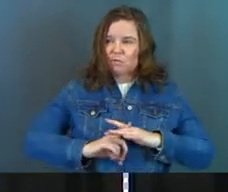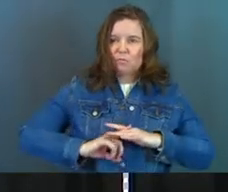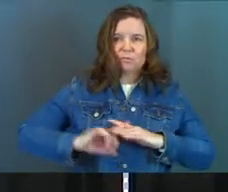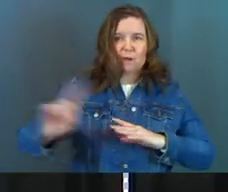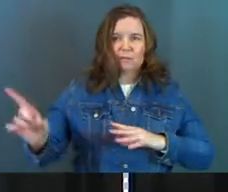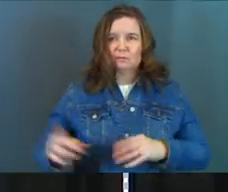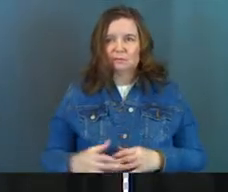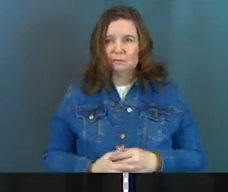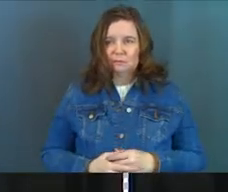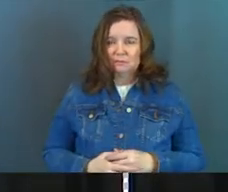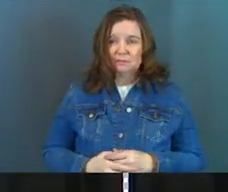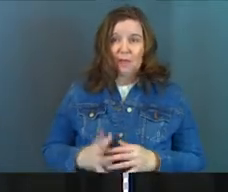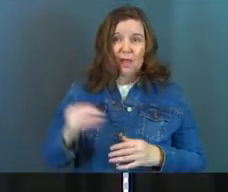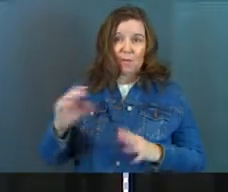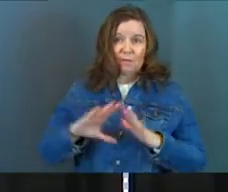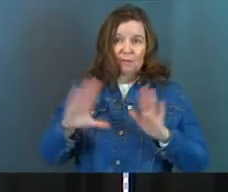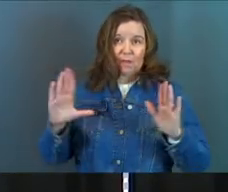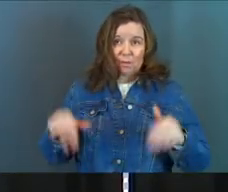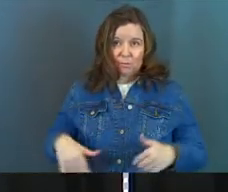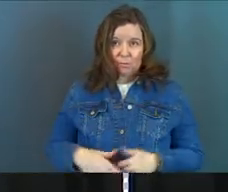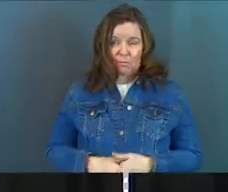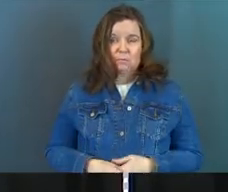runs out of the house.